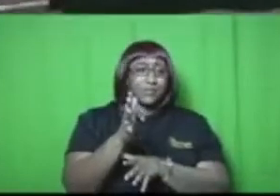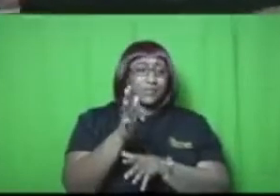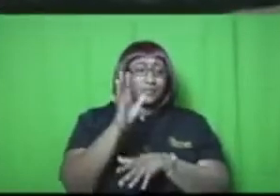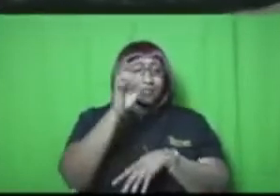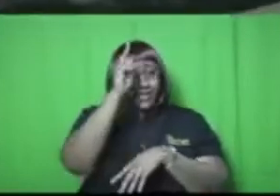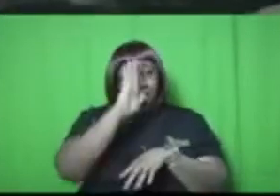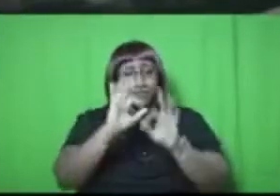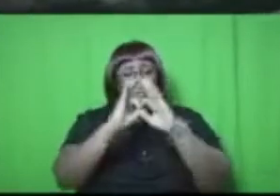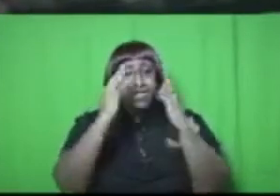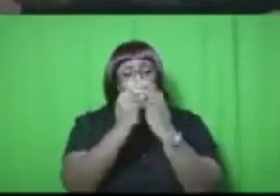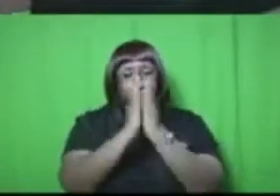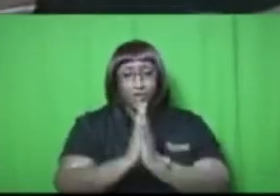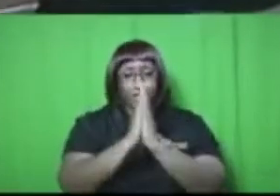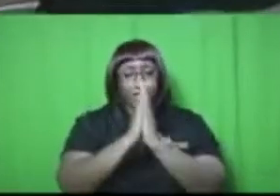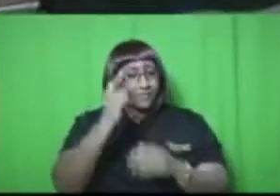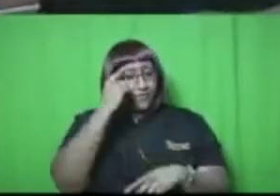me.